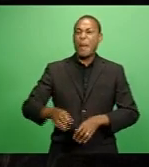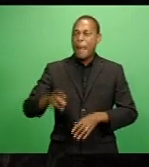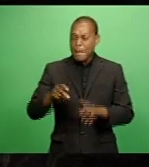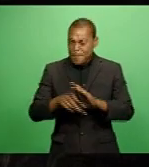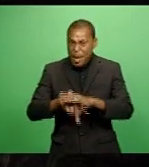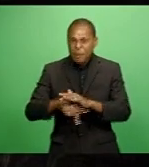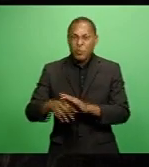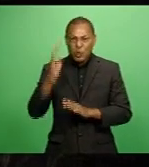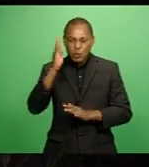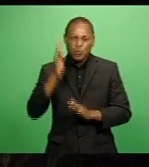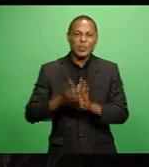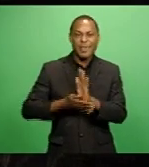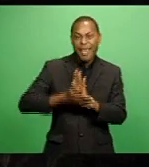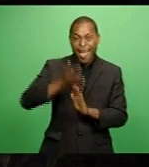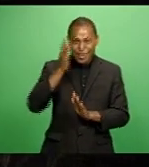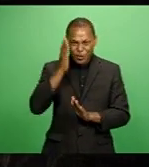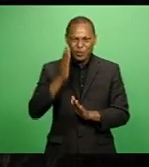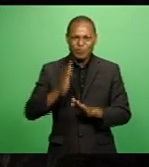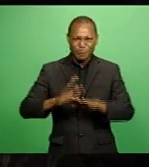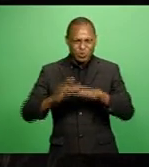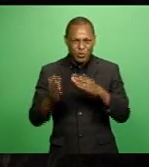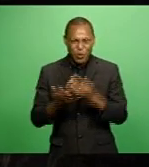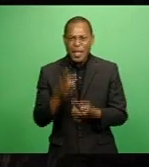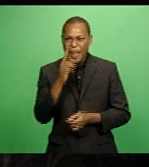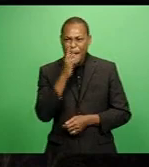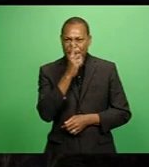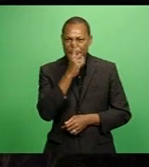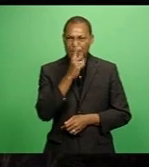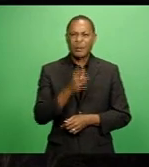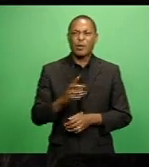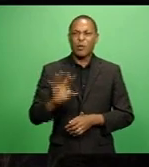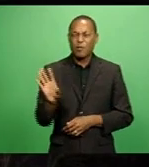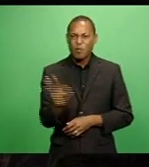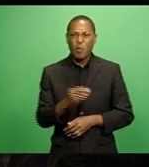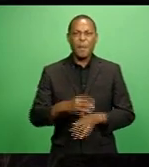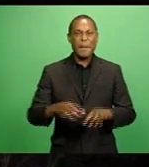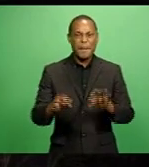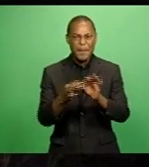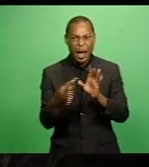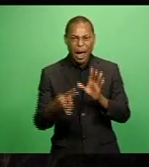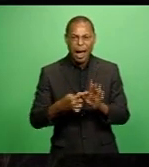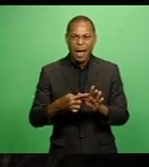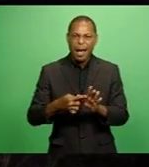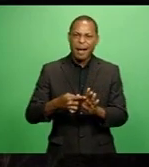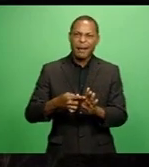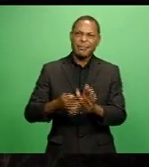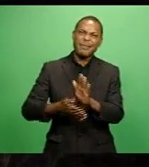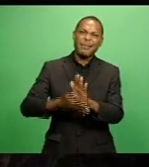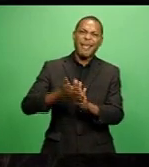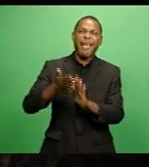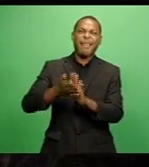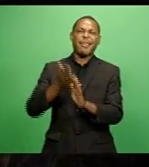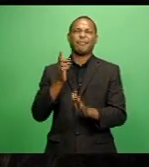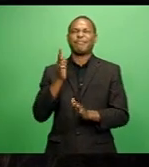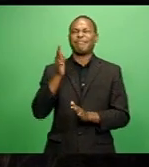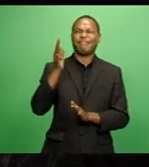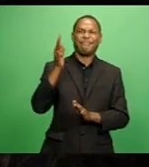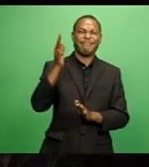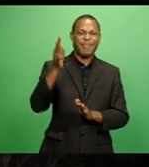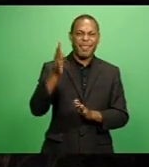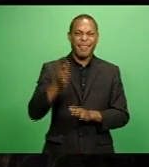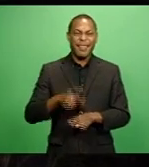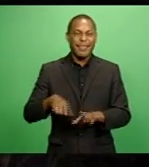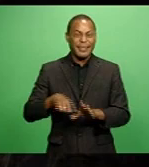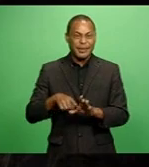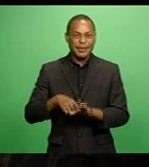2 secondary schools. And the people from the Bukuya medical area and the Upper Nangalimare nursing district can also use